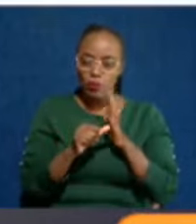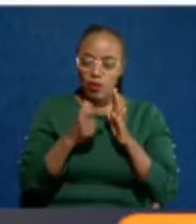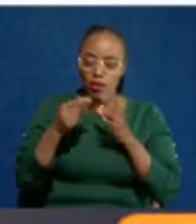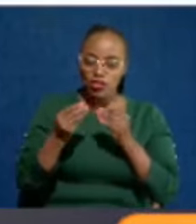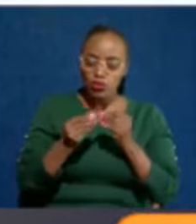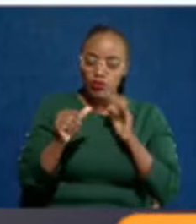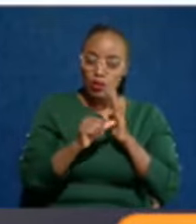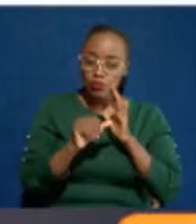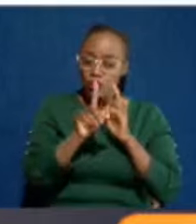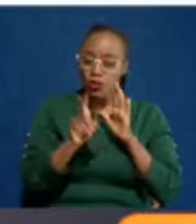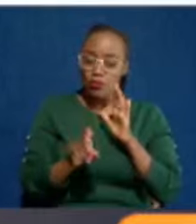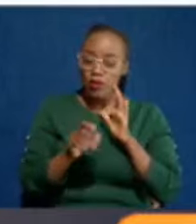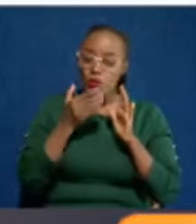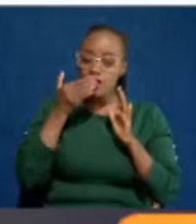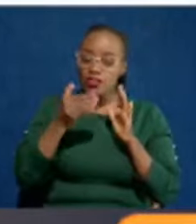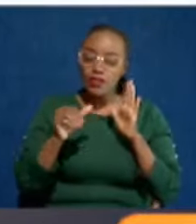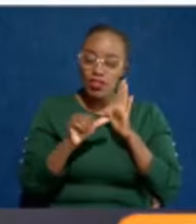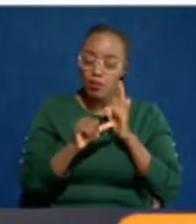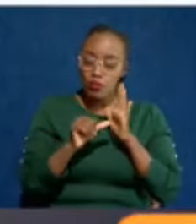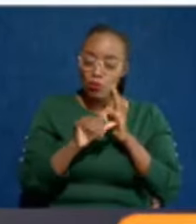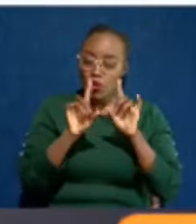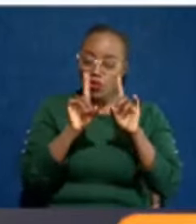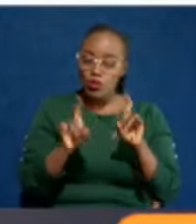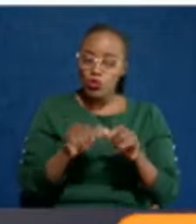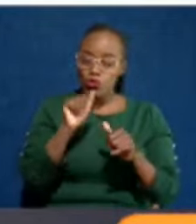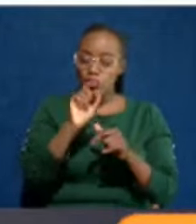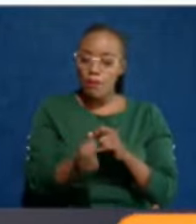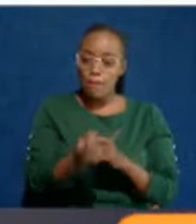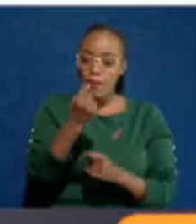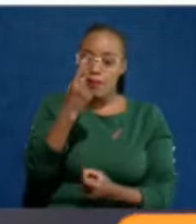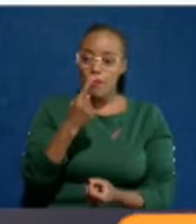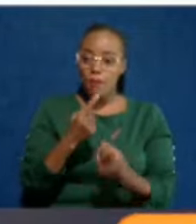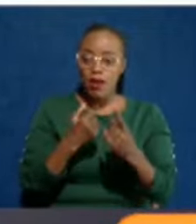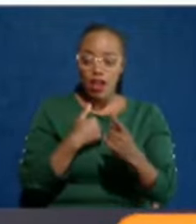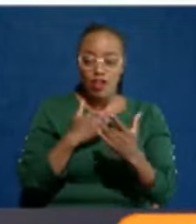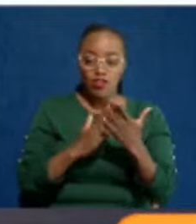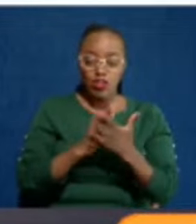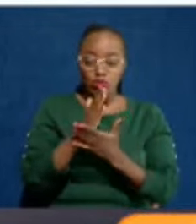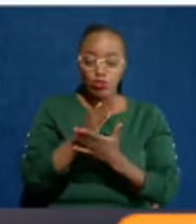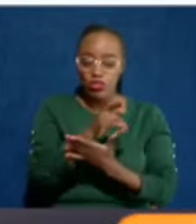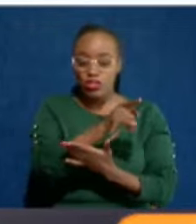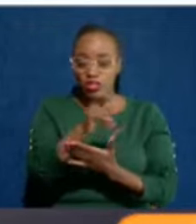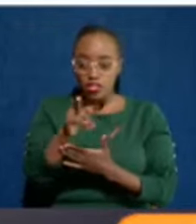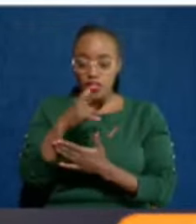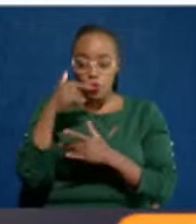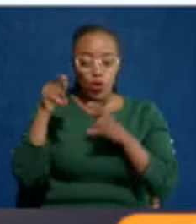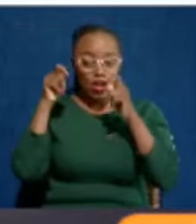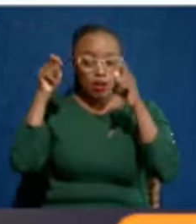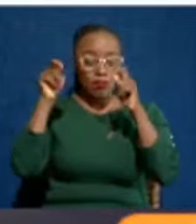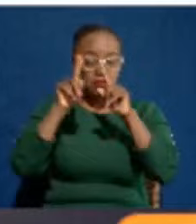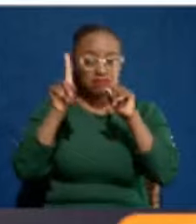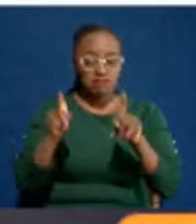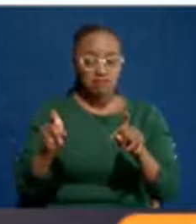that problem? Are we answering the questions that are being raised by, you know, those out on the streets,